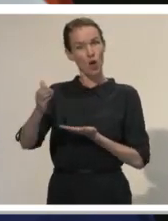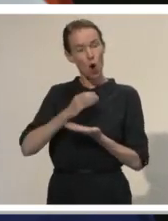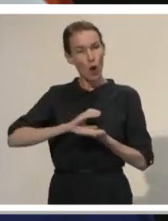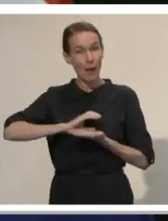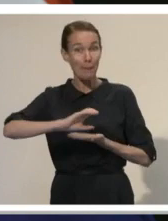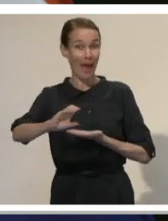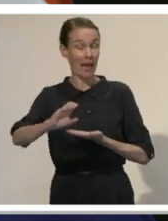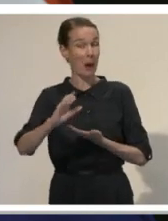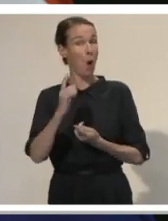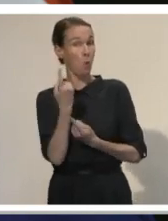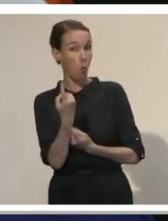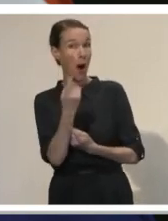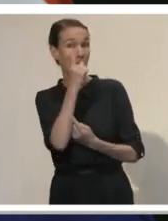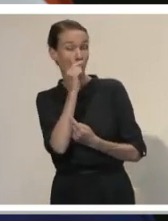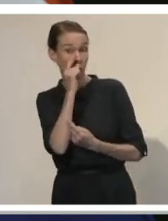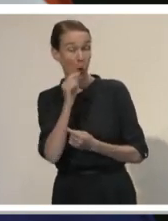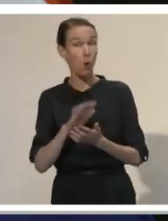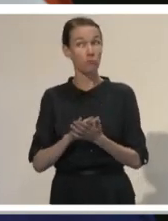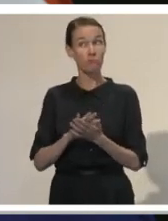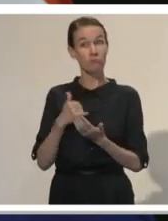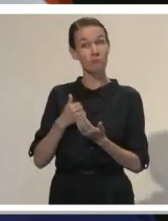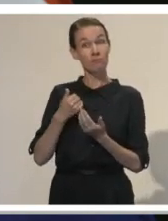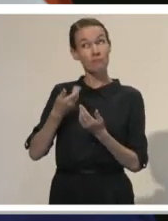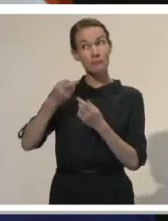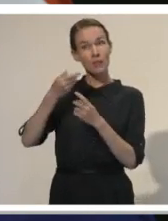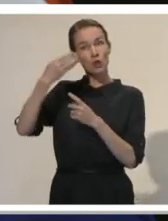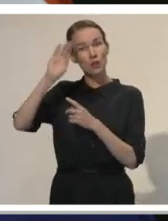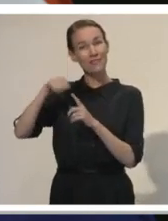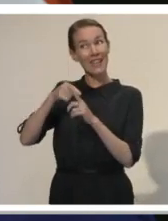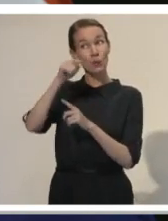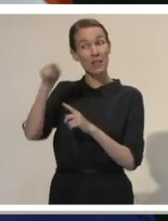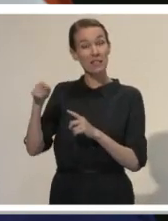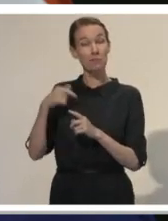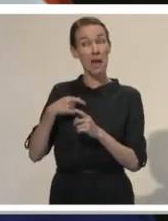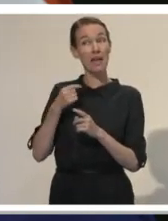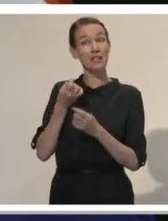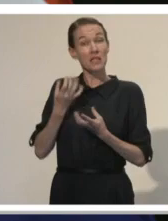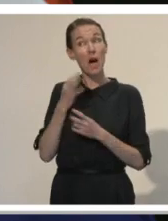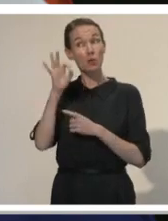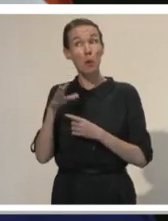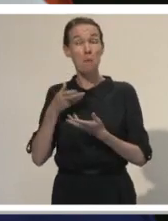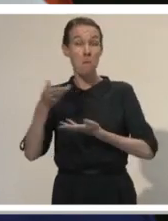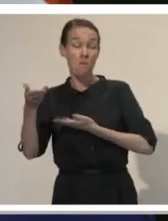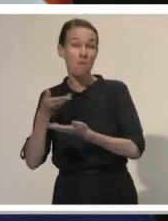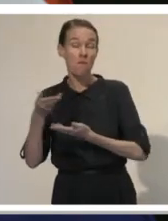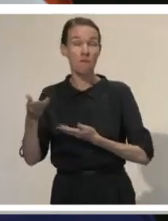some of the conversations I had with some of the managers and chief executives that I've had today. Again, we want to make sure that we're